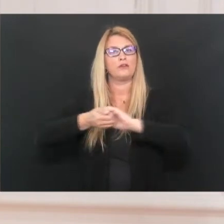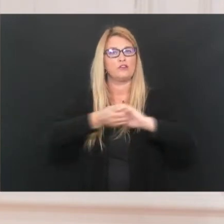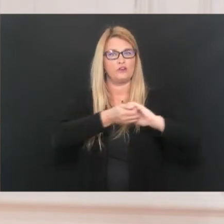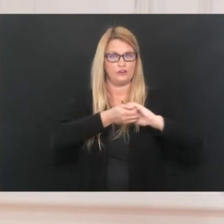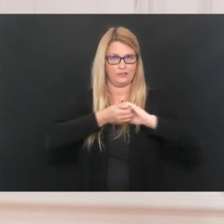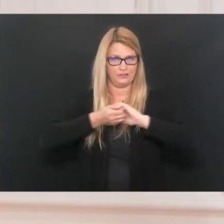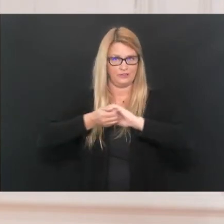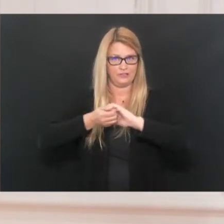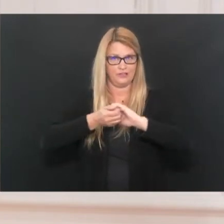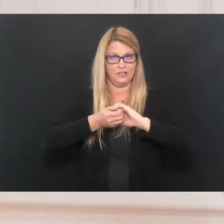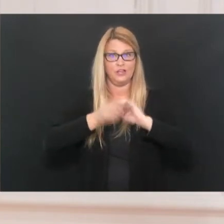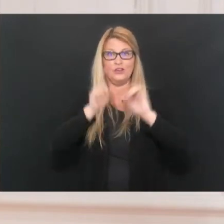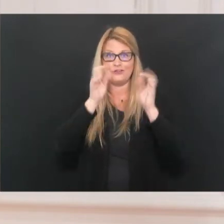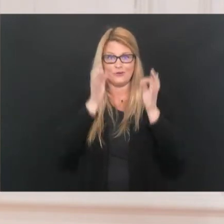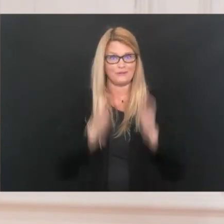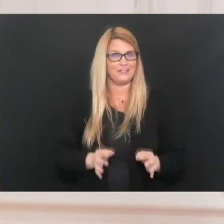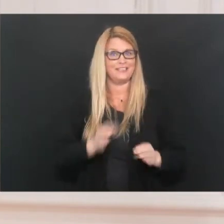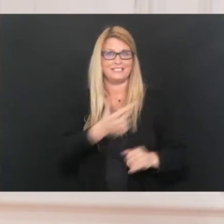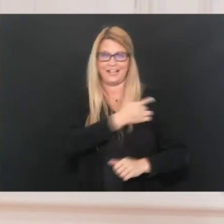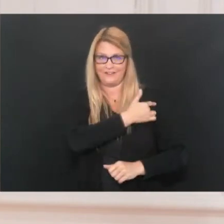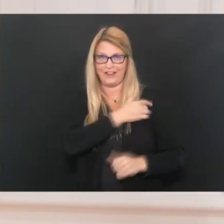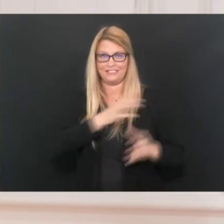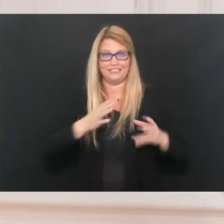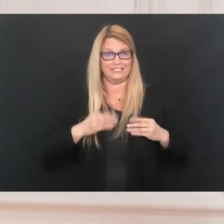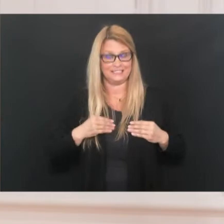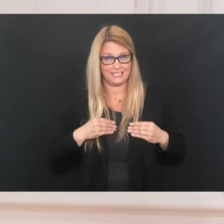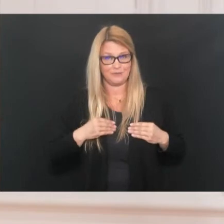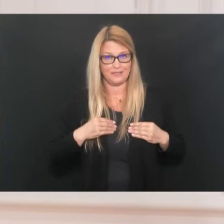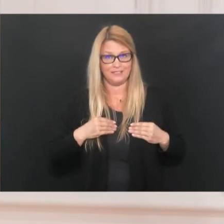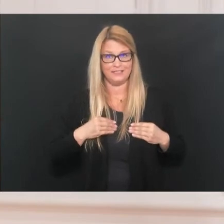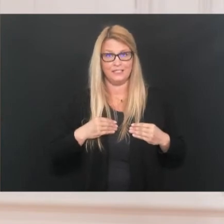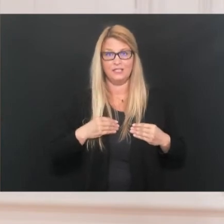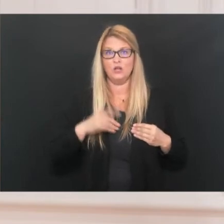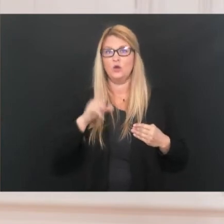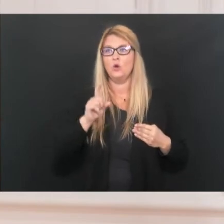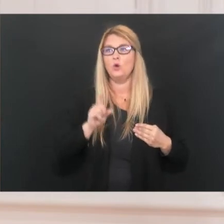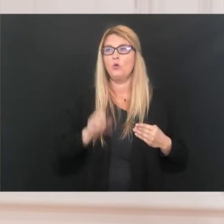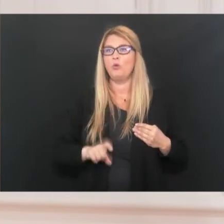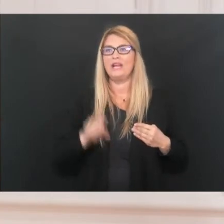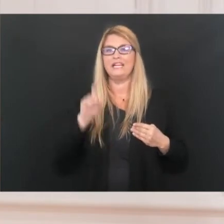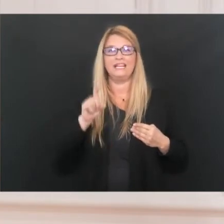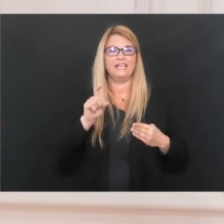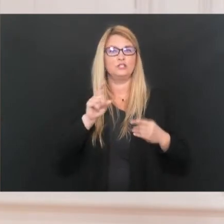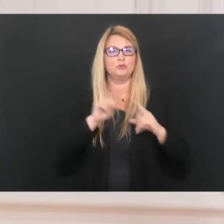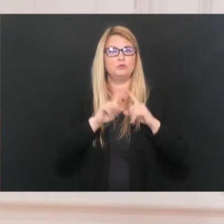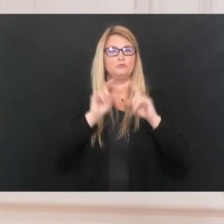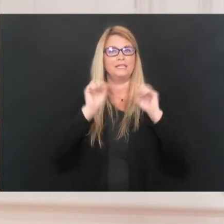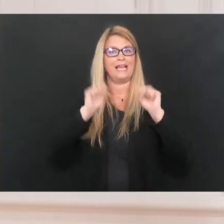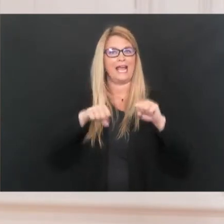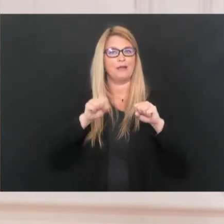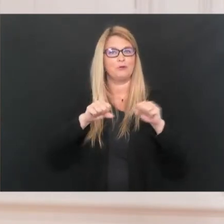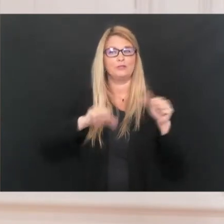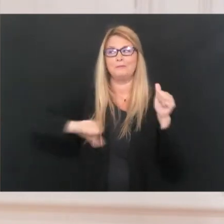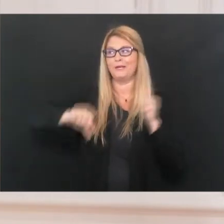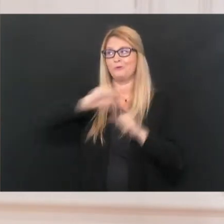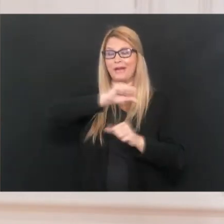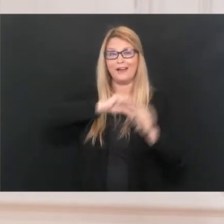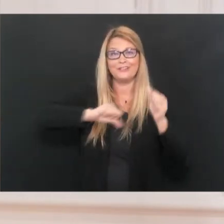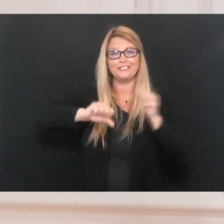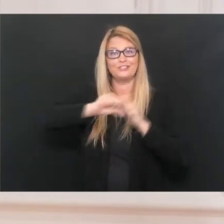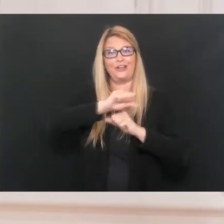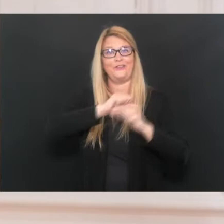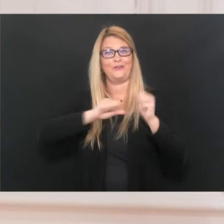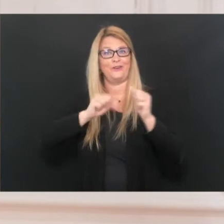and continuing to get to the governor's magic number, we will then be able to be with each other and to